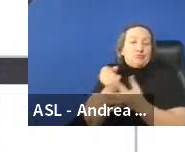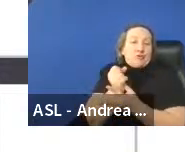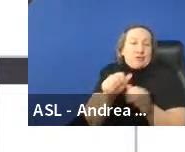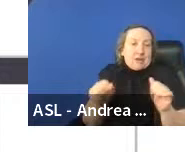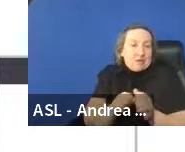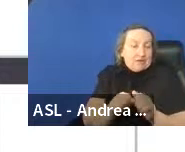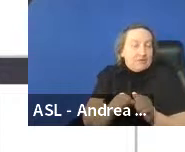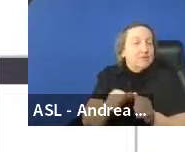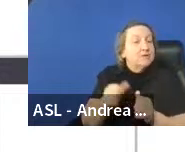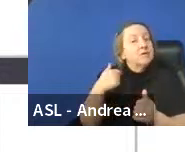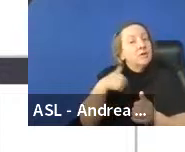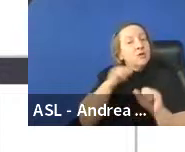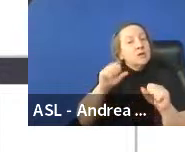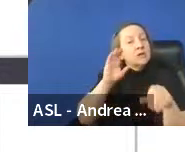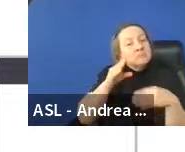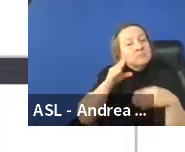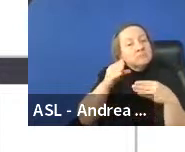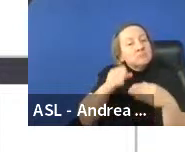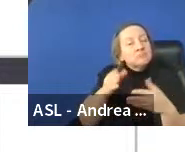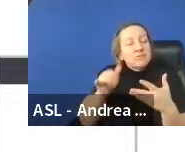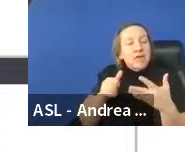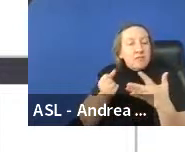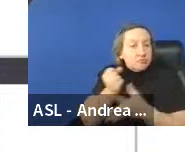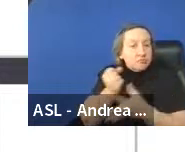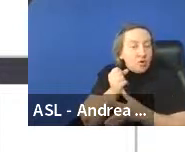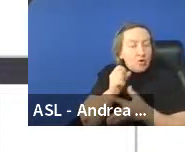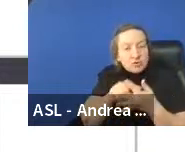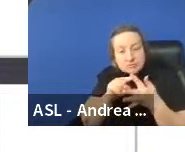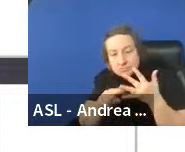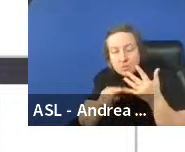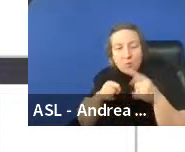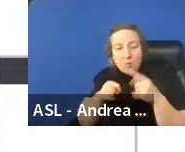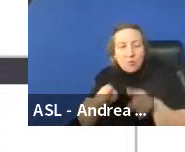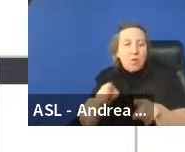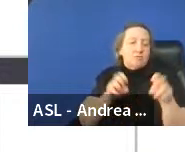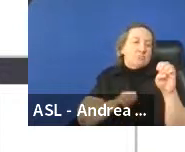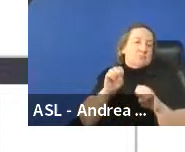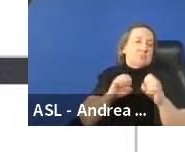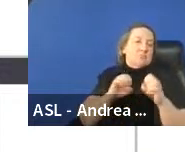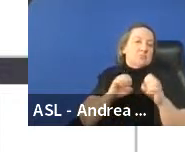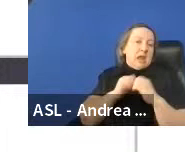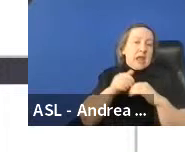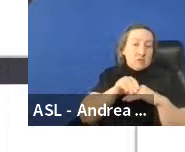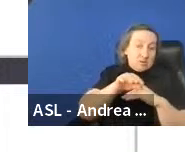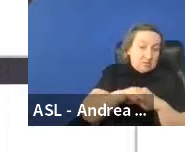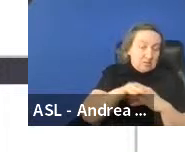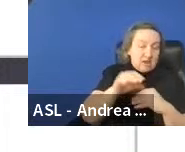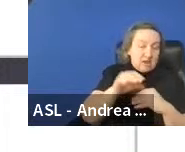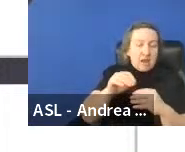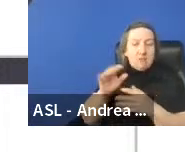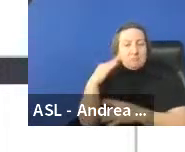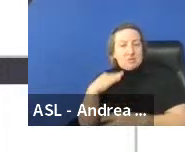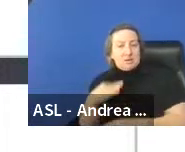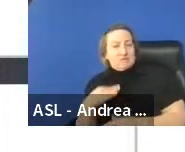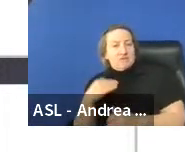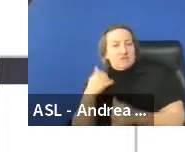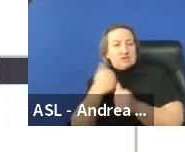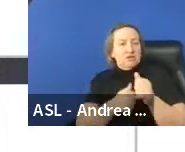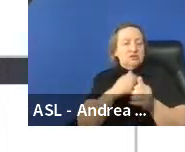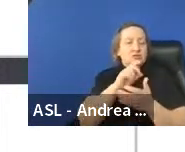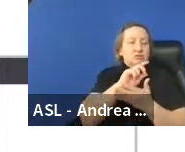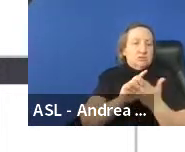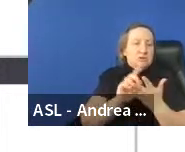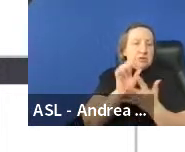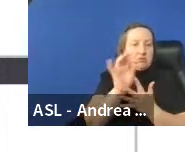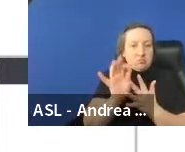in on those priority areas when we're evaluating impacts and benefits of different design options. The